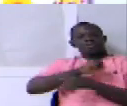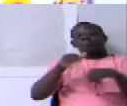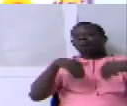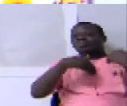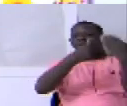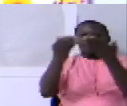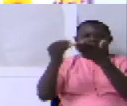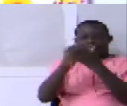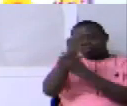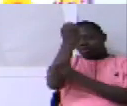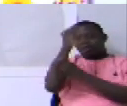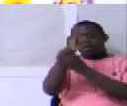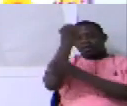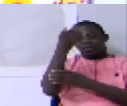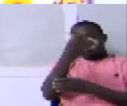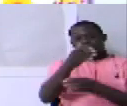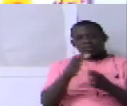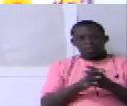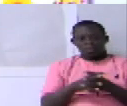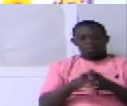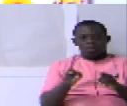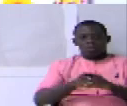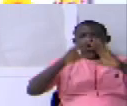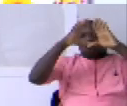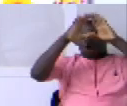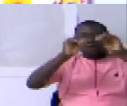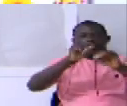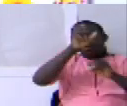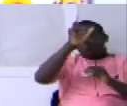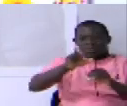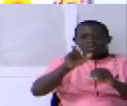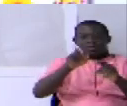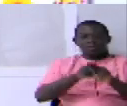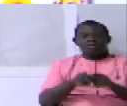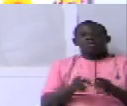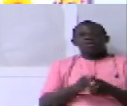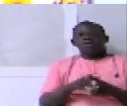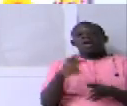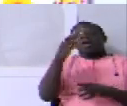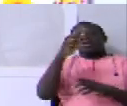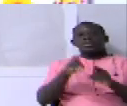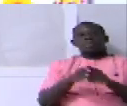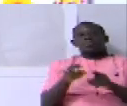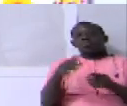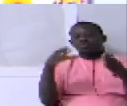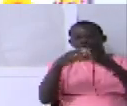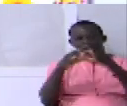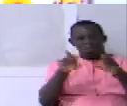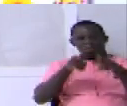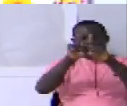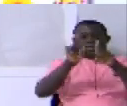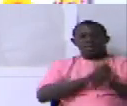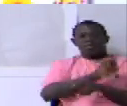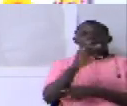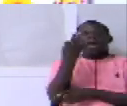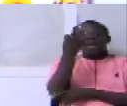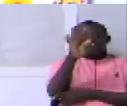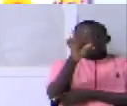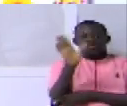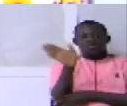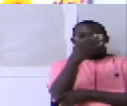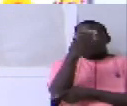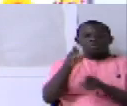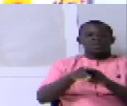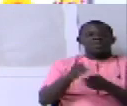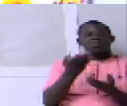kana. Officers, we are not being this, but if you go to the farm with prisoners or firewood with prisoners,